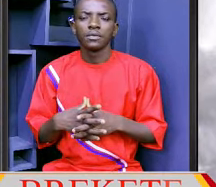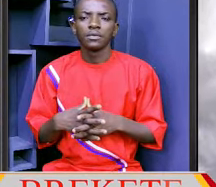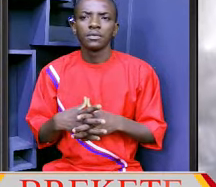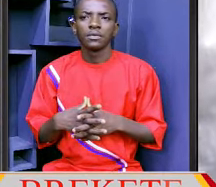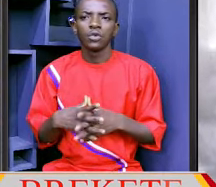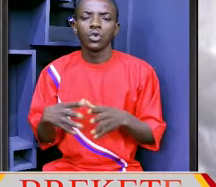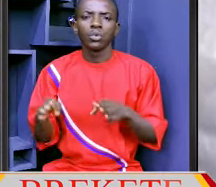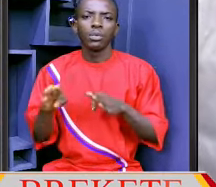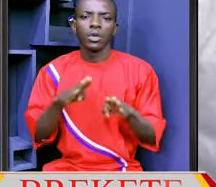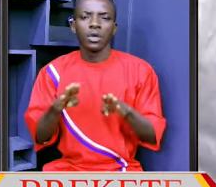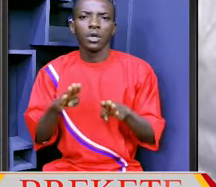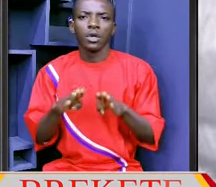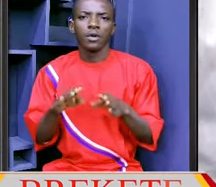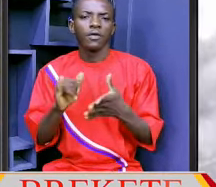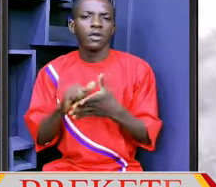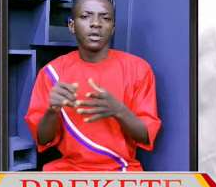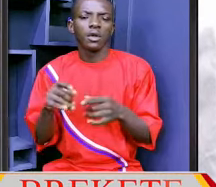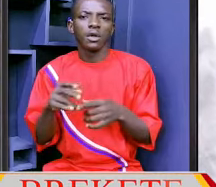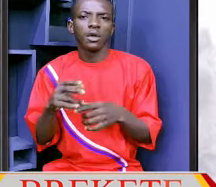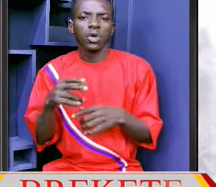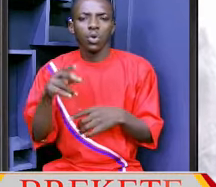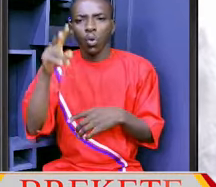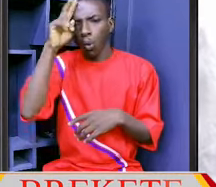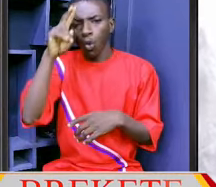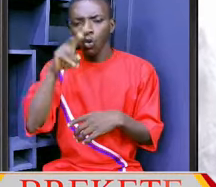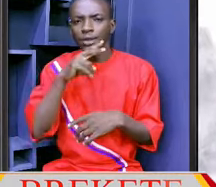Will they behave like meh?